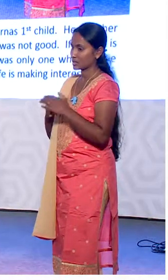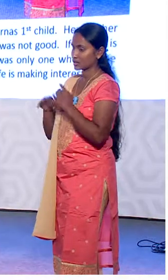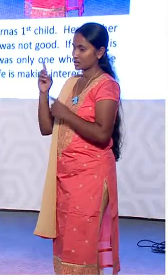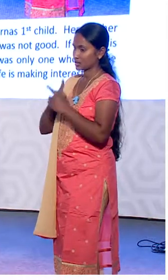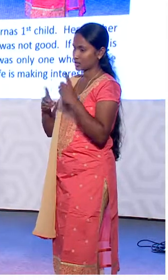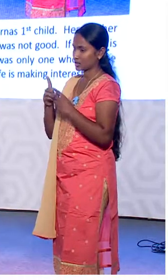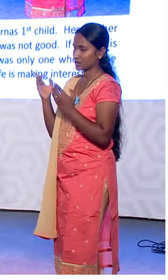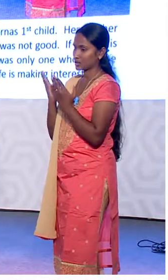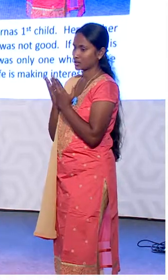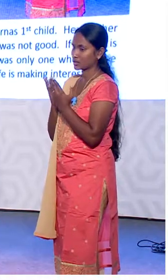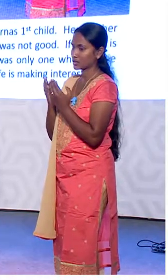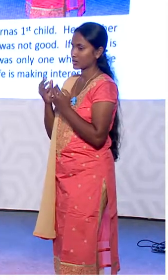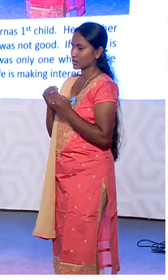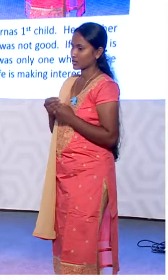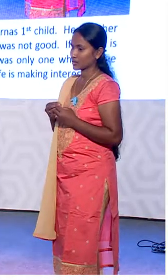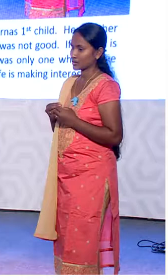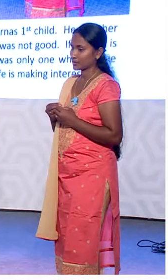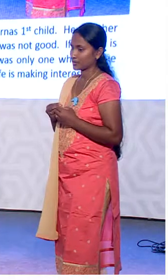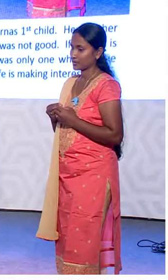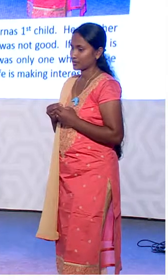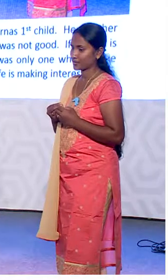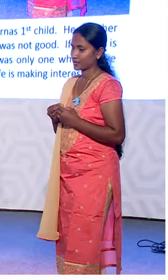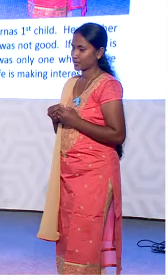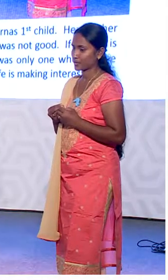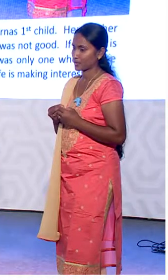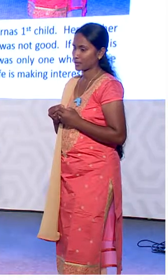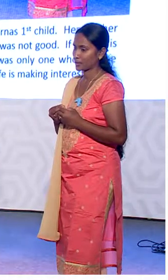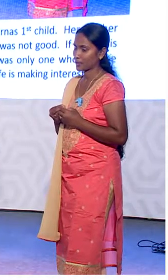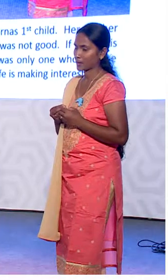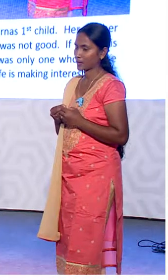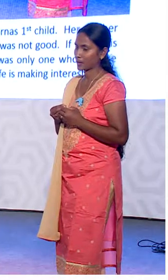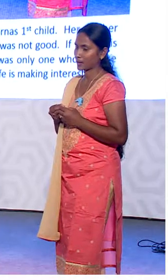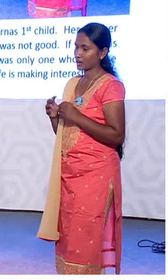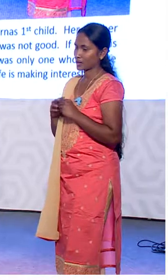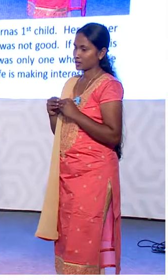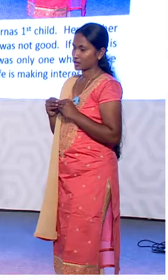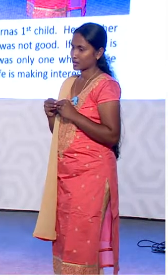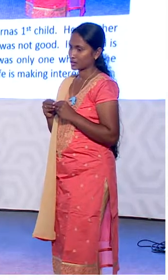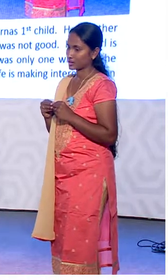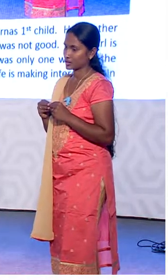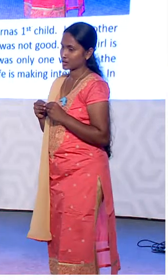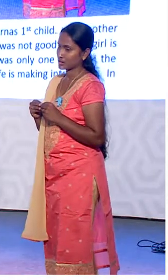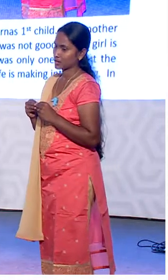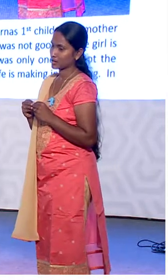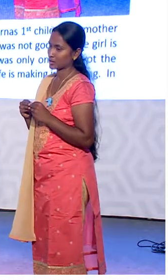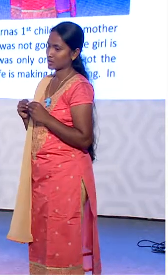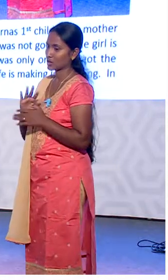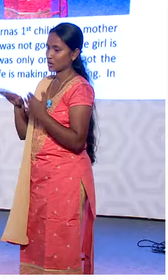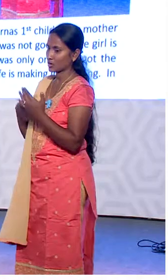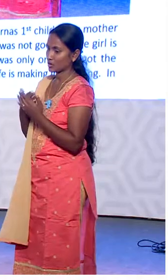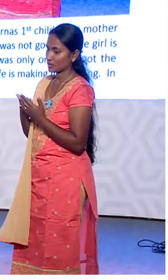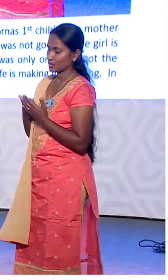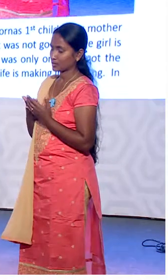Development, which is gradually getting into partnership with Enable India. And as a co-founder, our motto